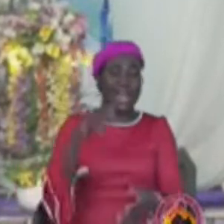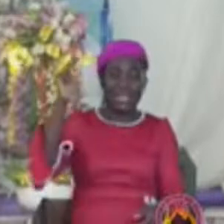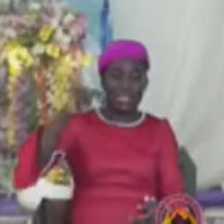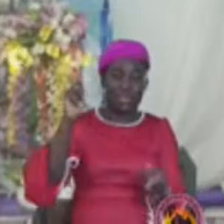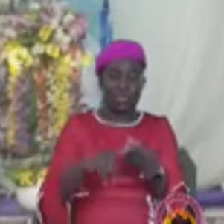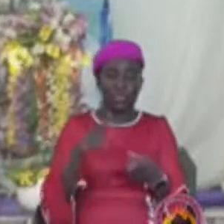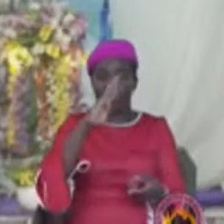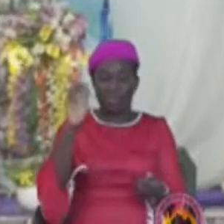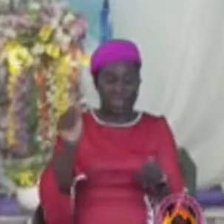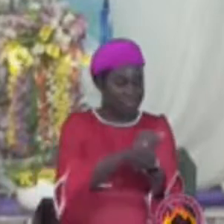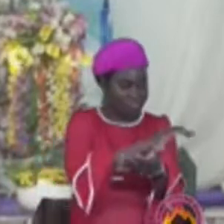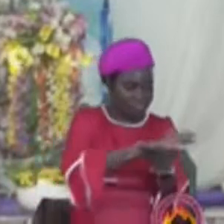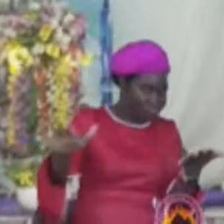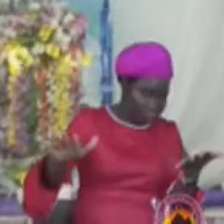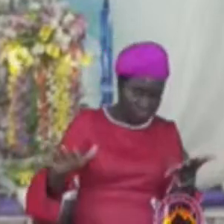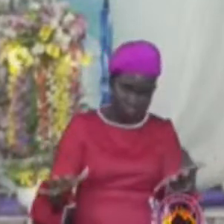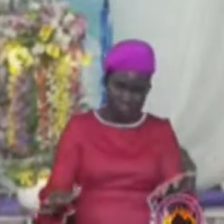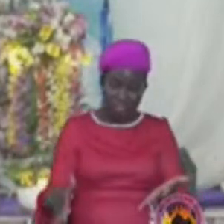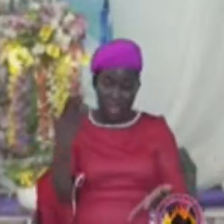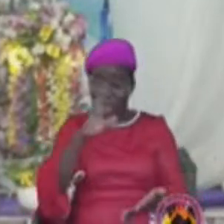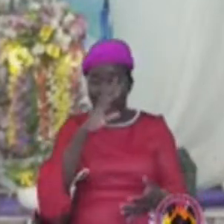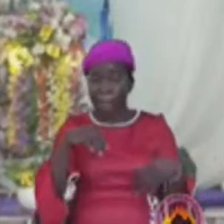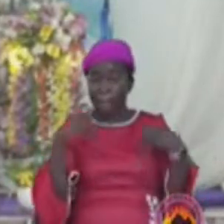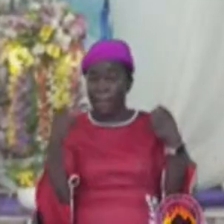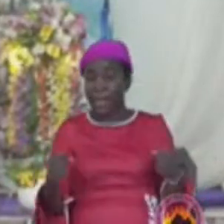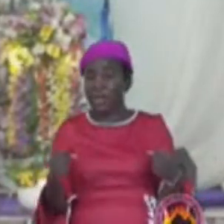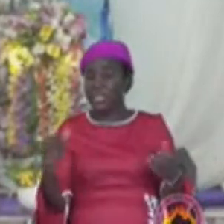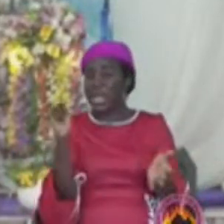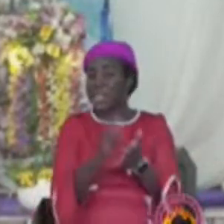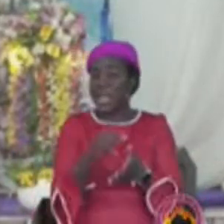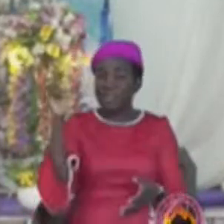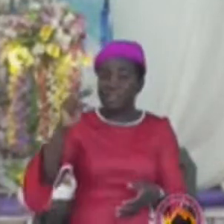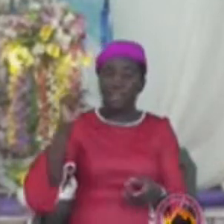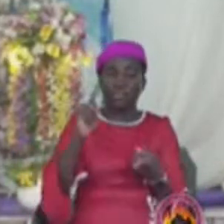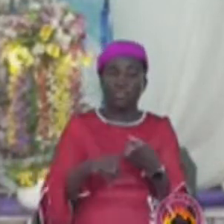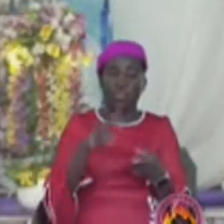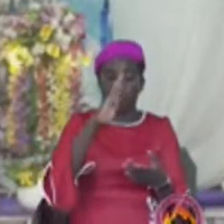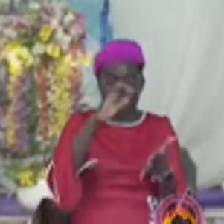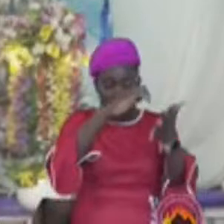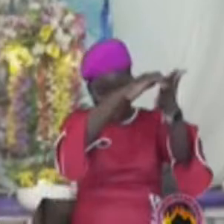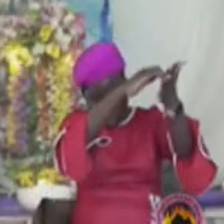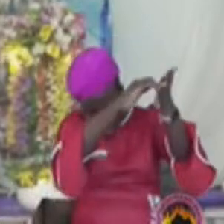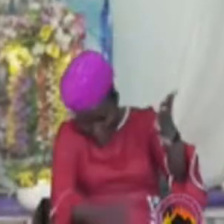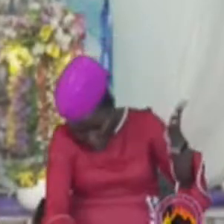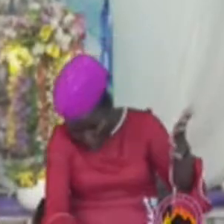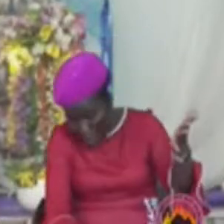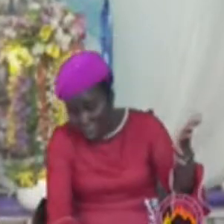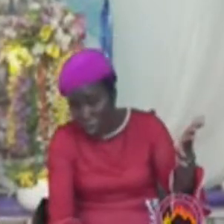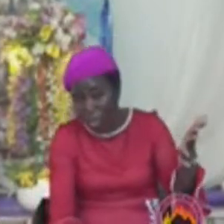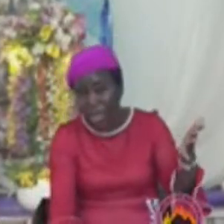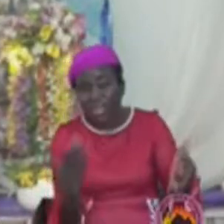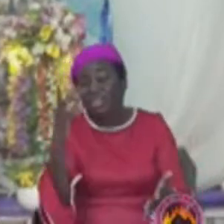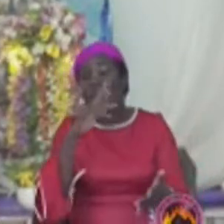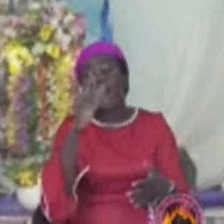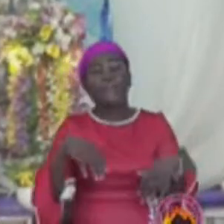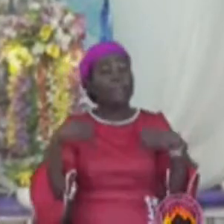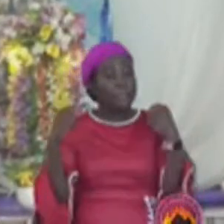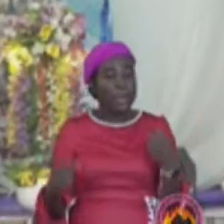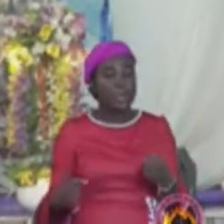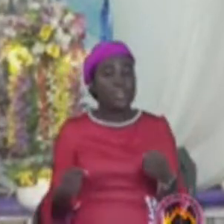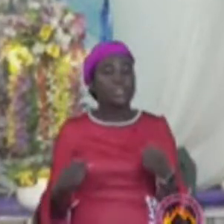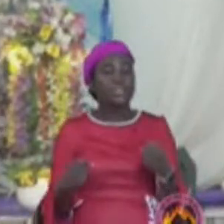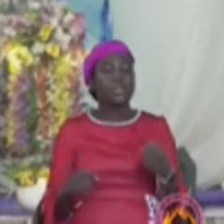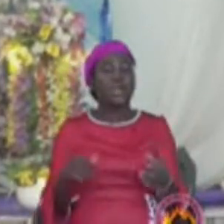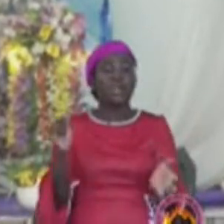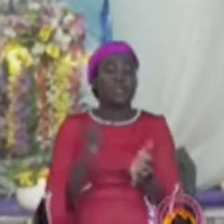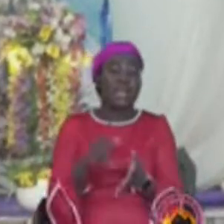There are powers that need to be pulled down. There are powers